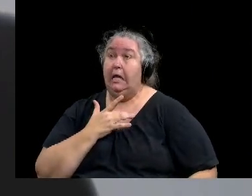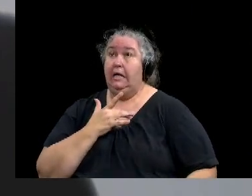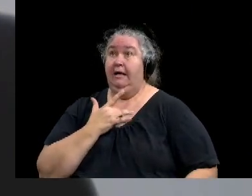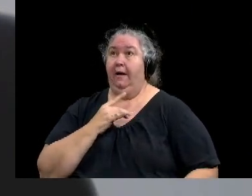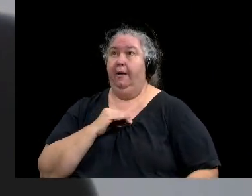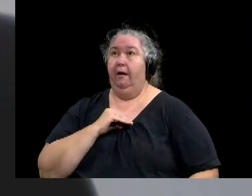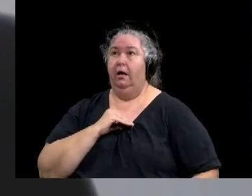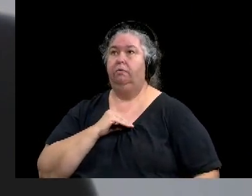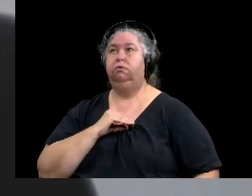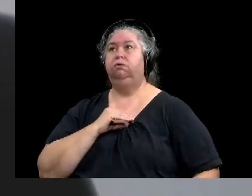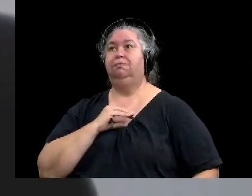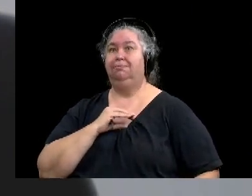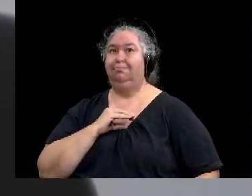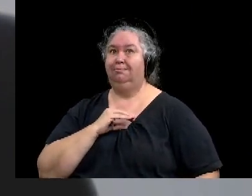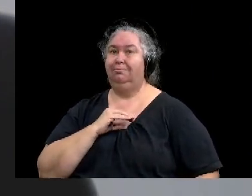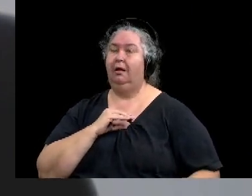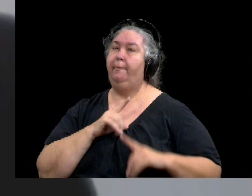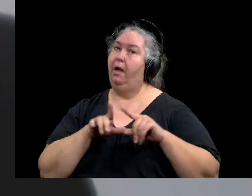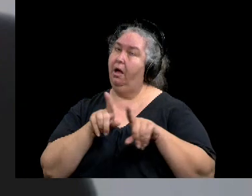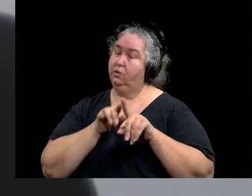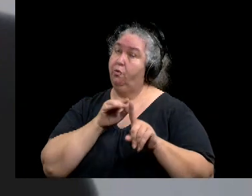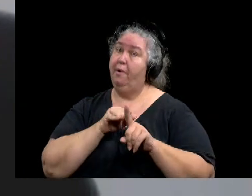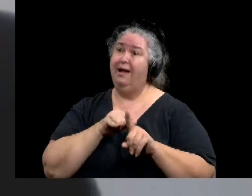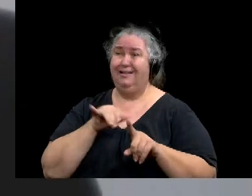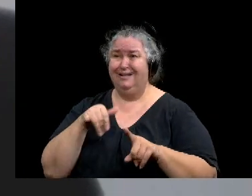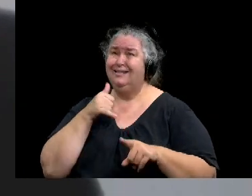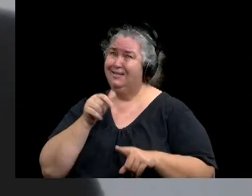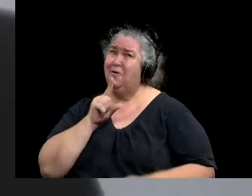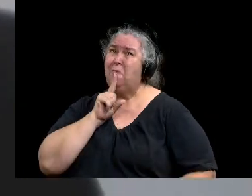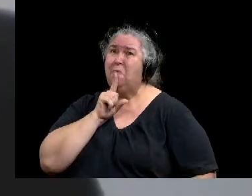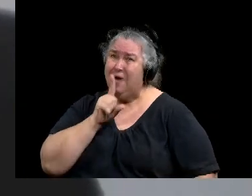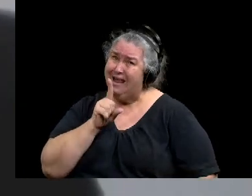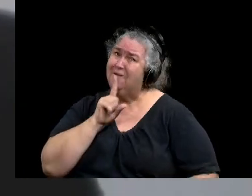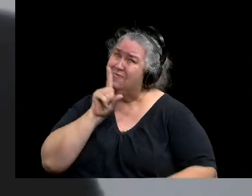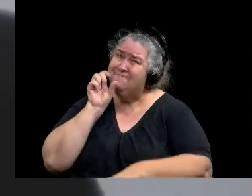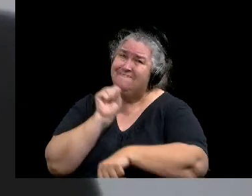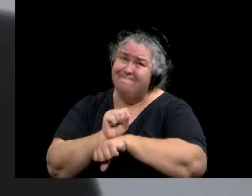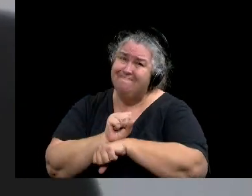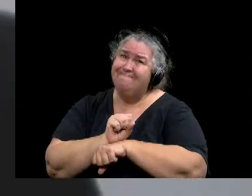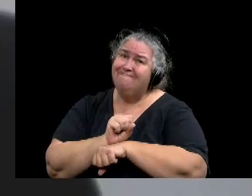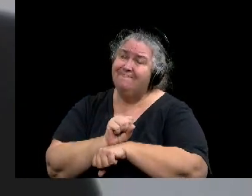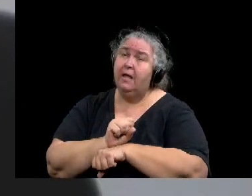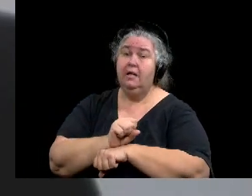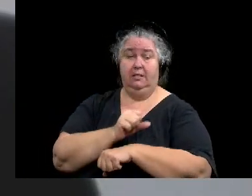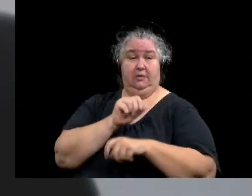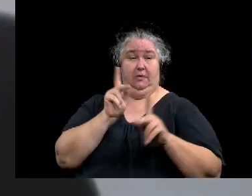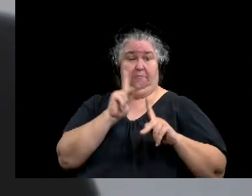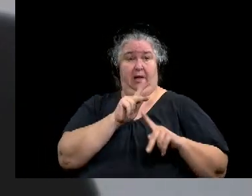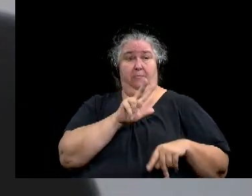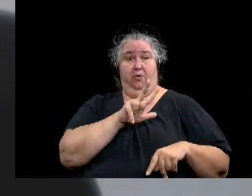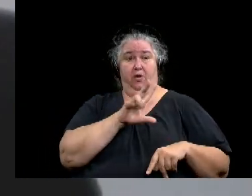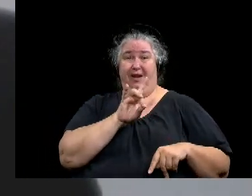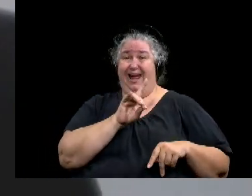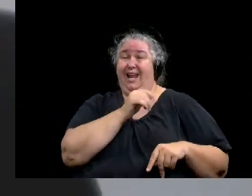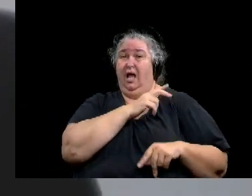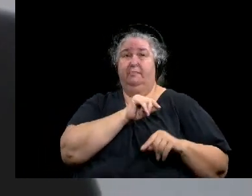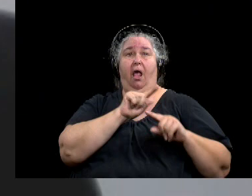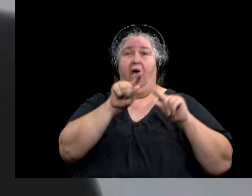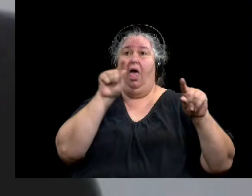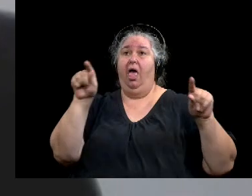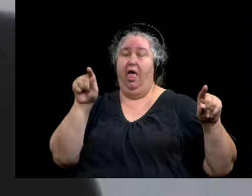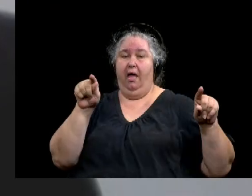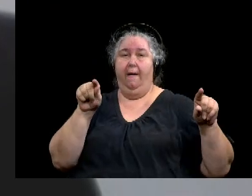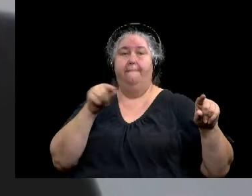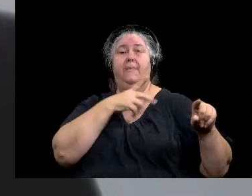also as a reminder that this is still a real thing. So of these patients who were hospitalized to 38 hospitals, they